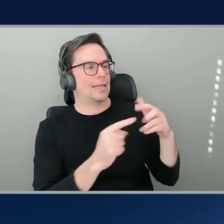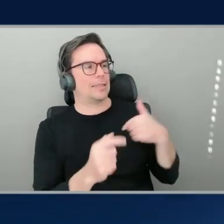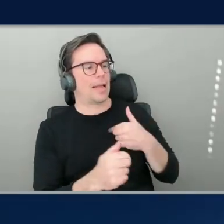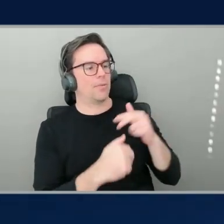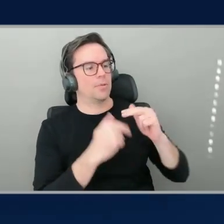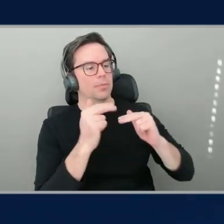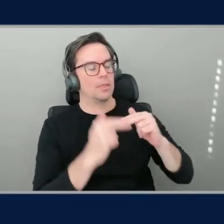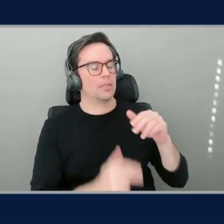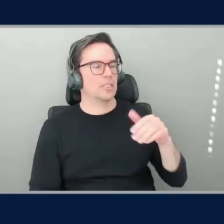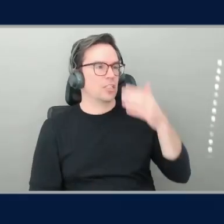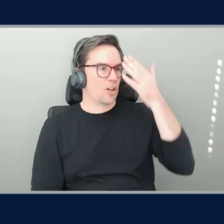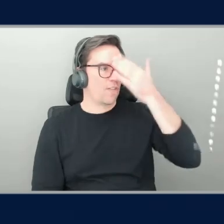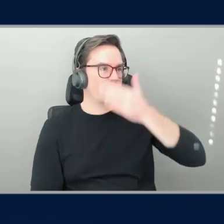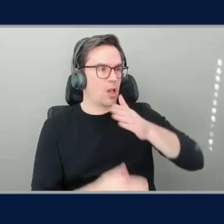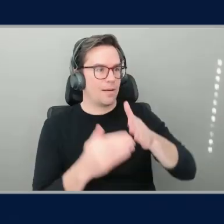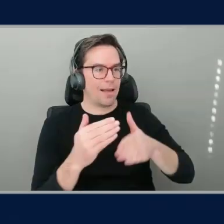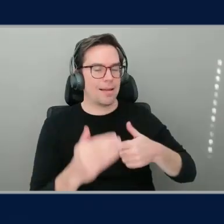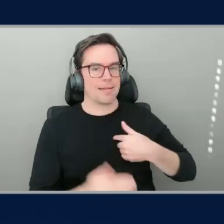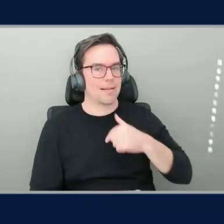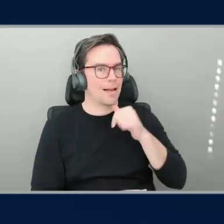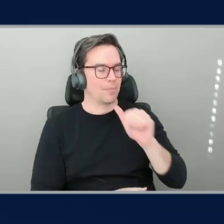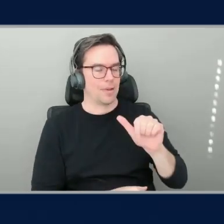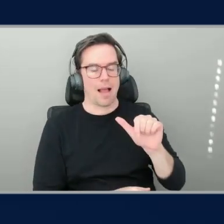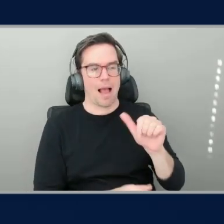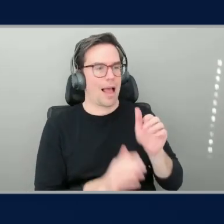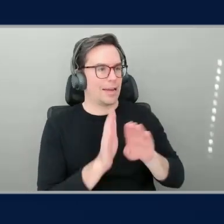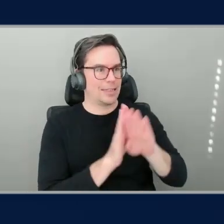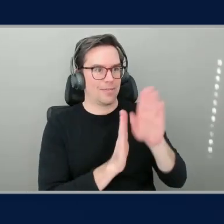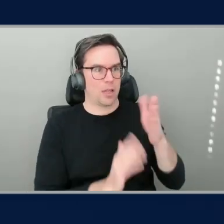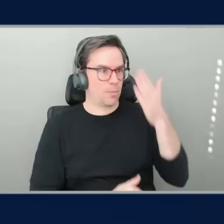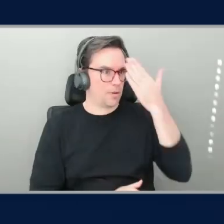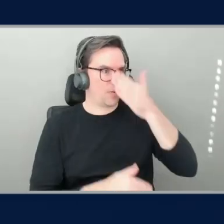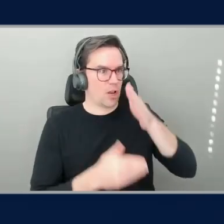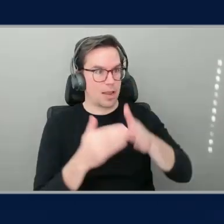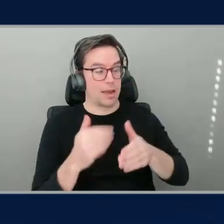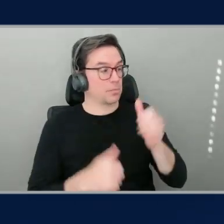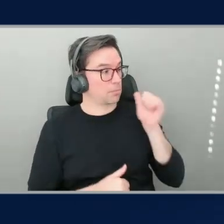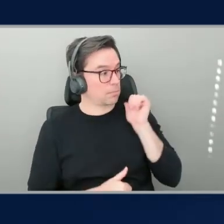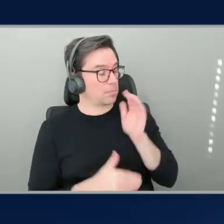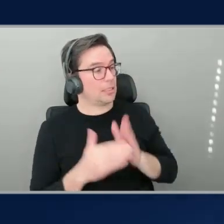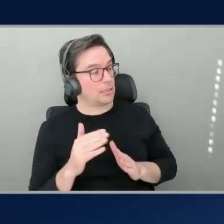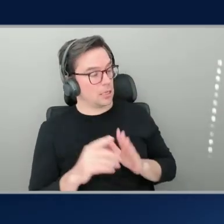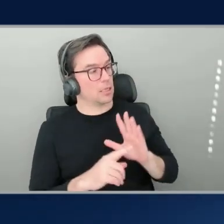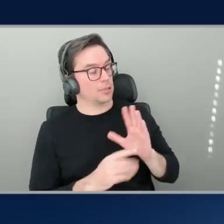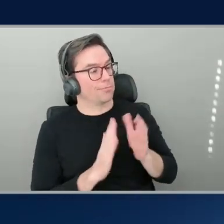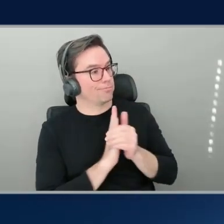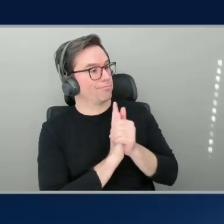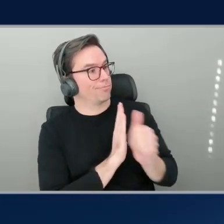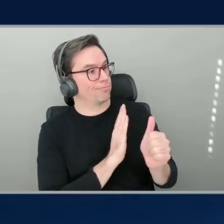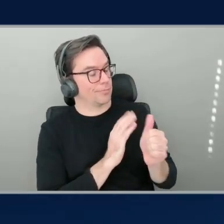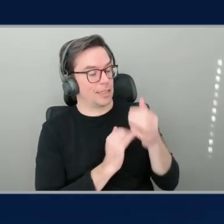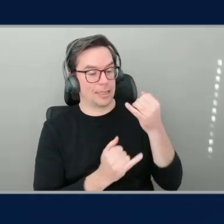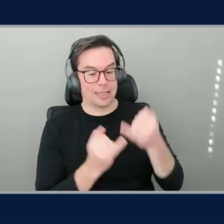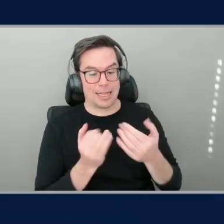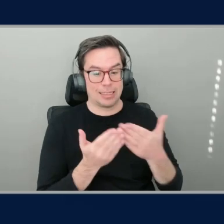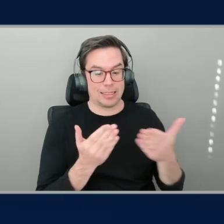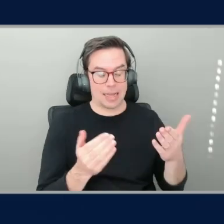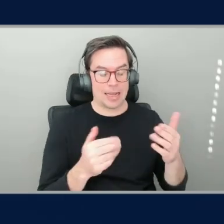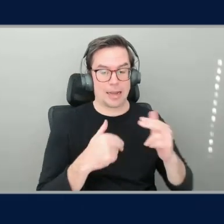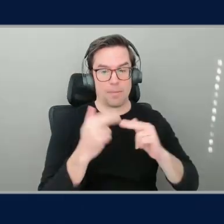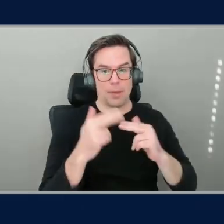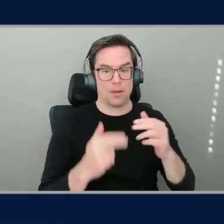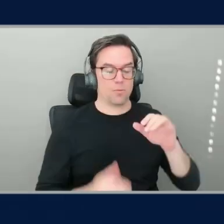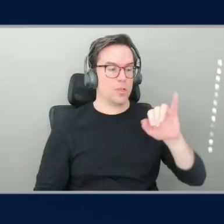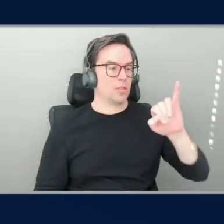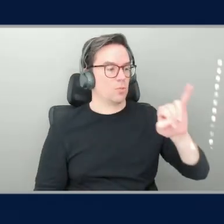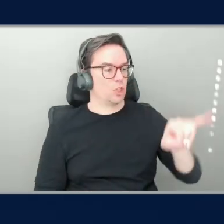not a front end developer. Give me APIs and backends all day long. Last thing I built was with JGoodies with Java in 2010,